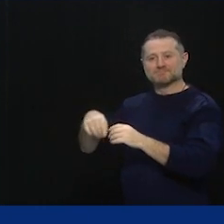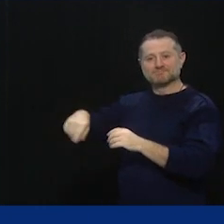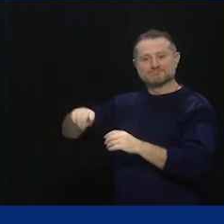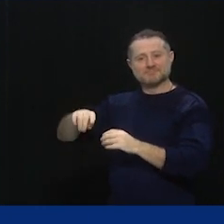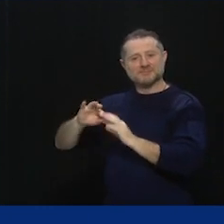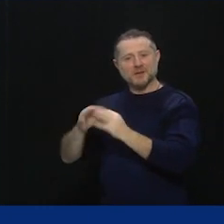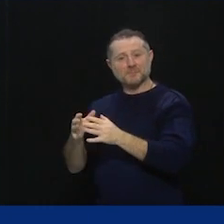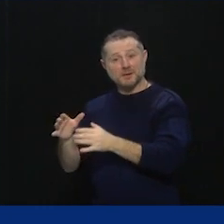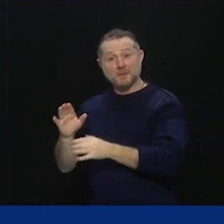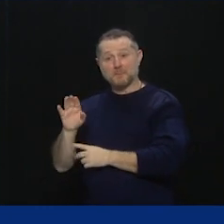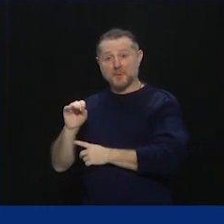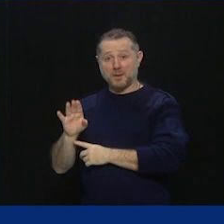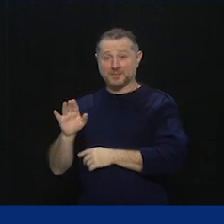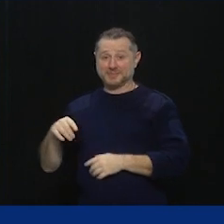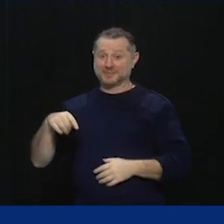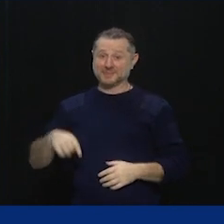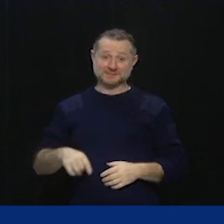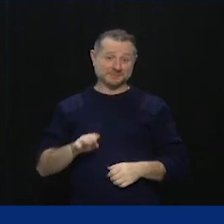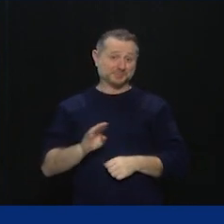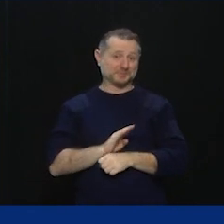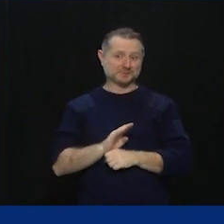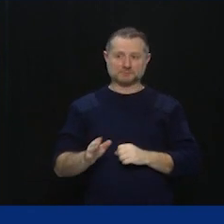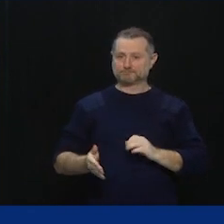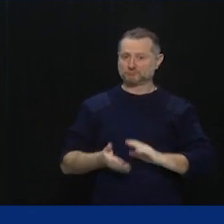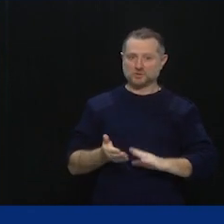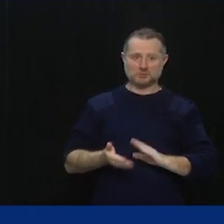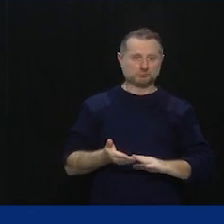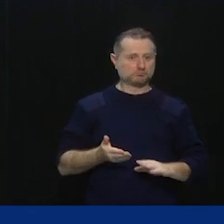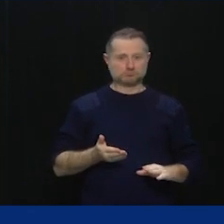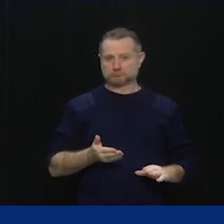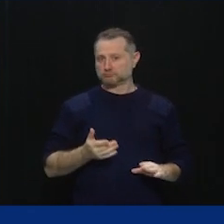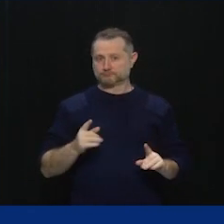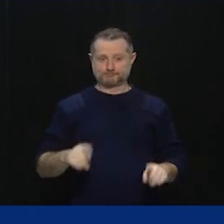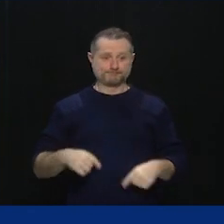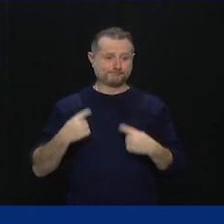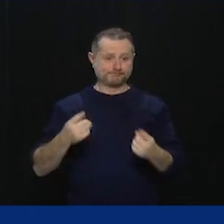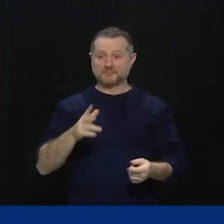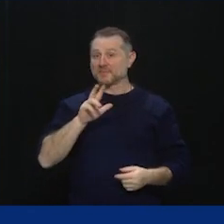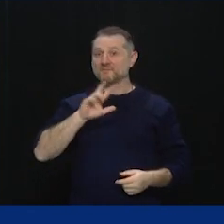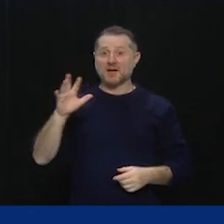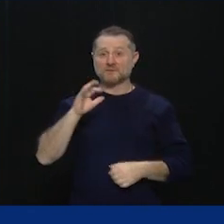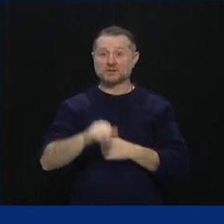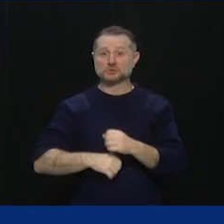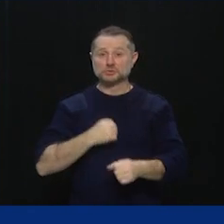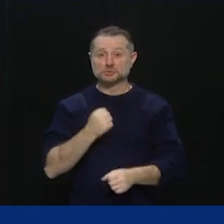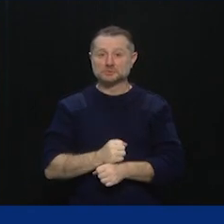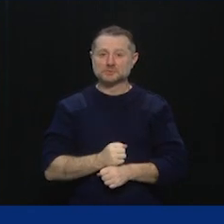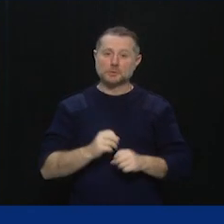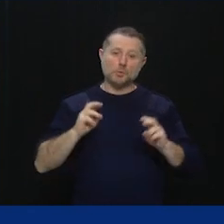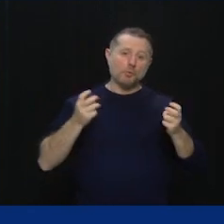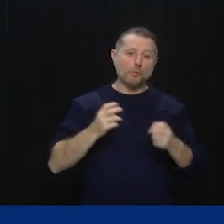a 35-year overnight success. Thanks, Bob, for all of that.